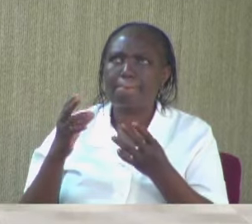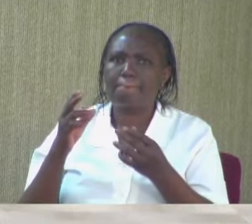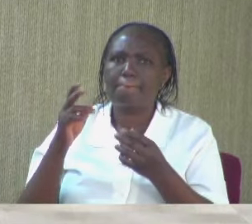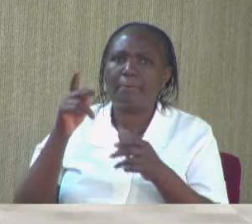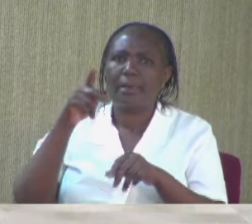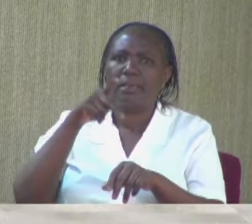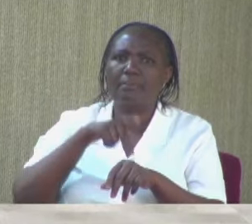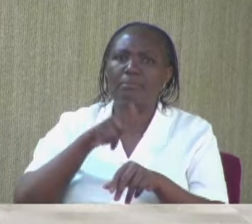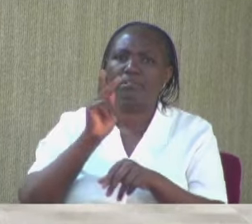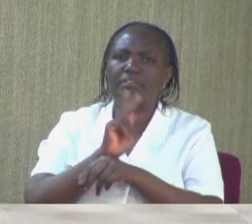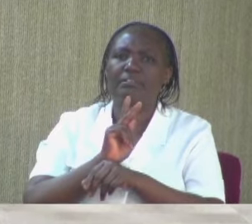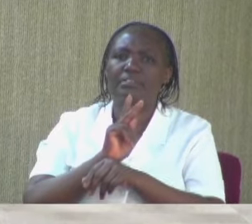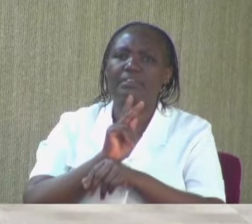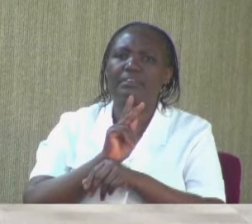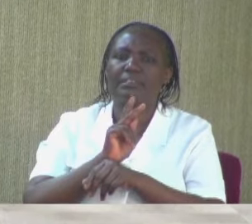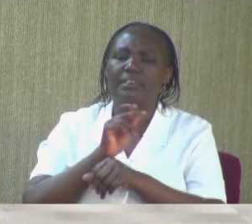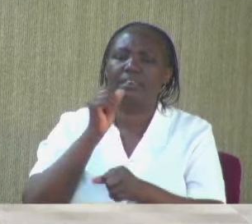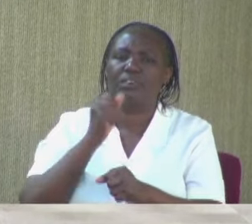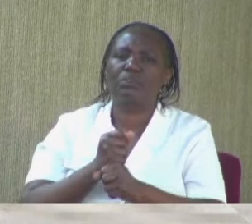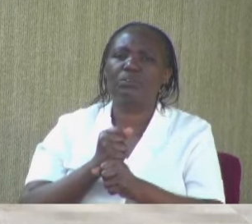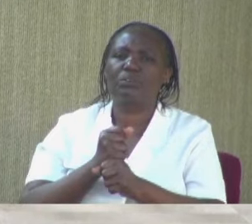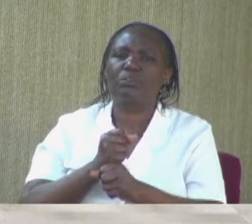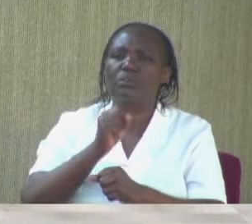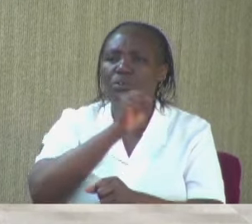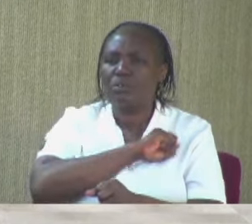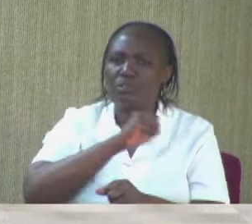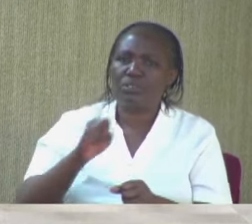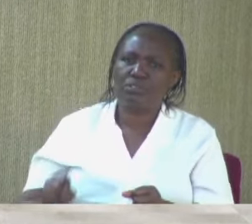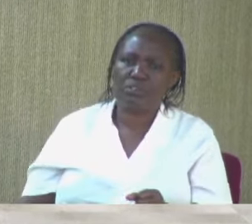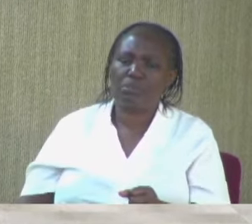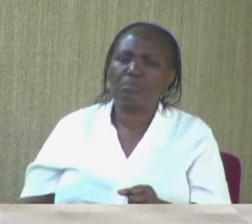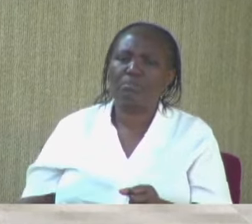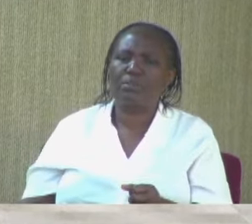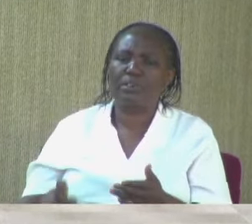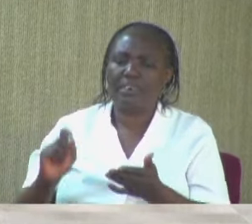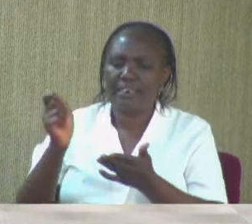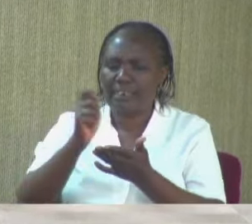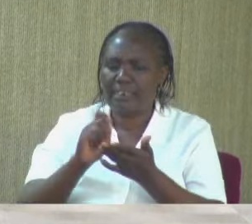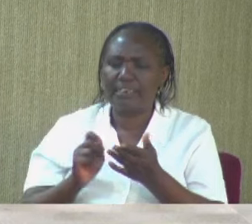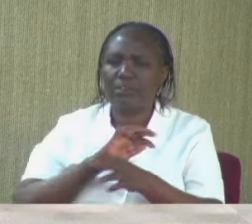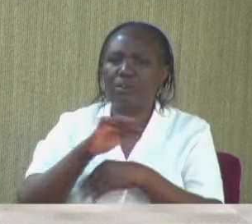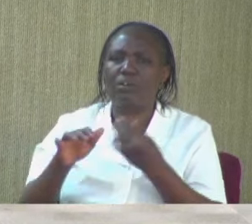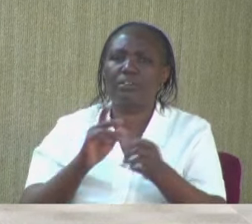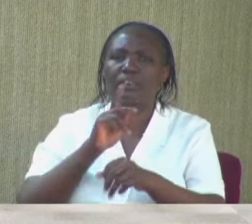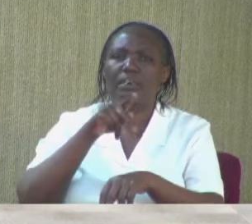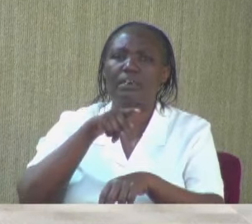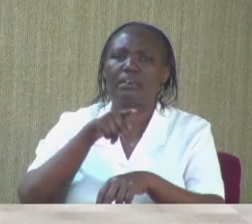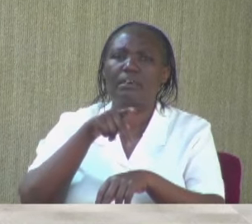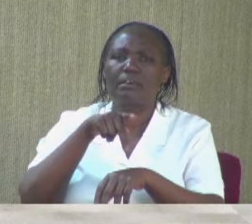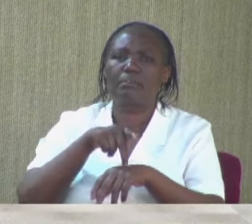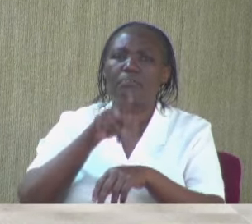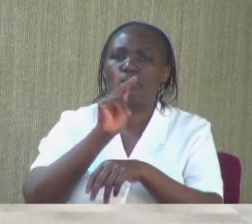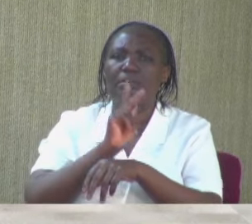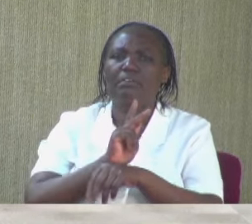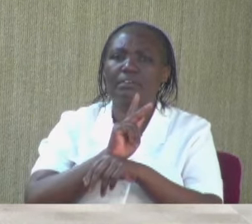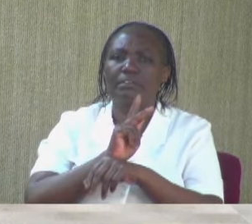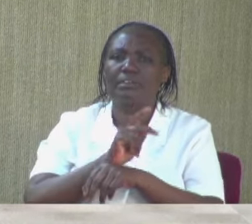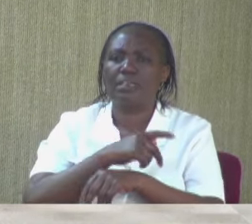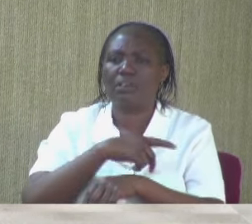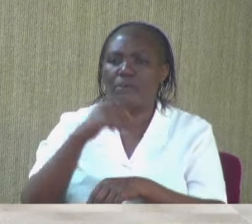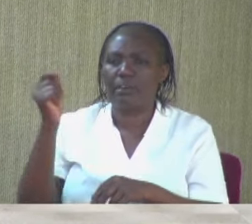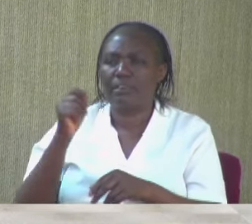Did Solomon compose all the proverbs? No. He went out